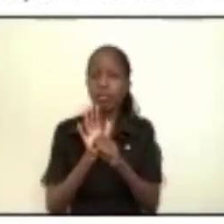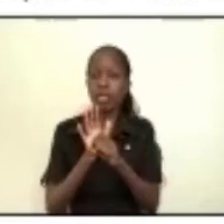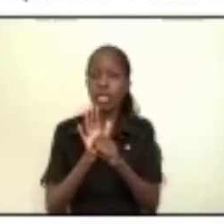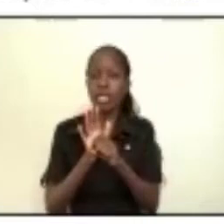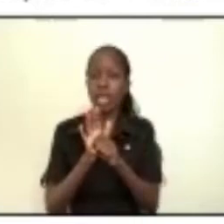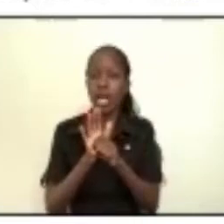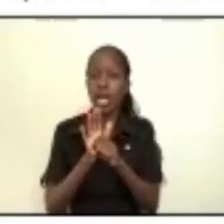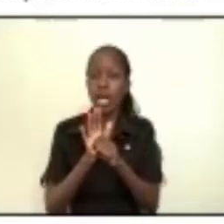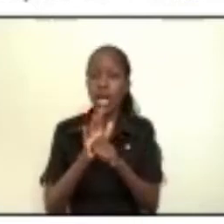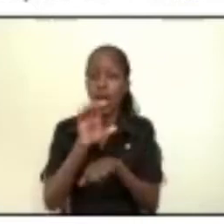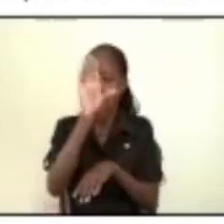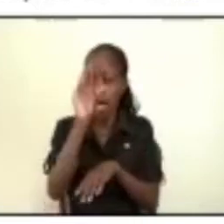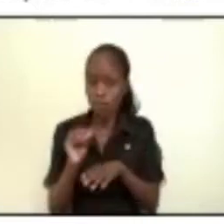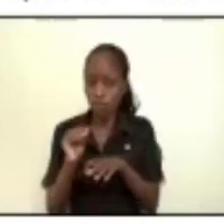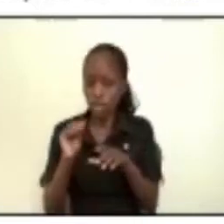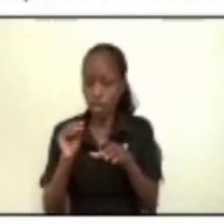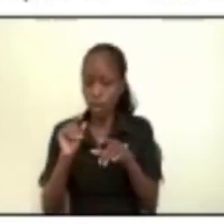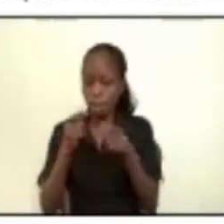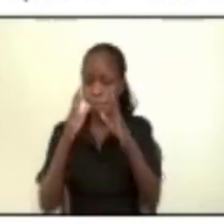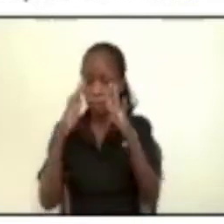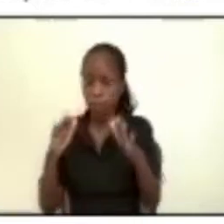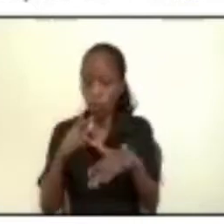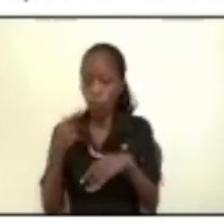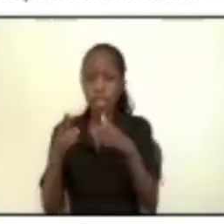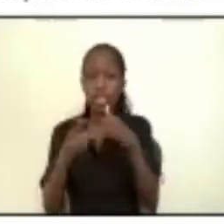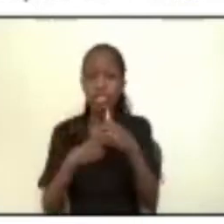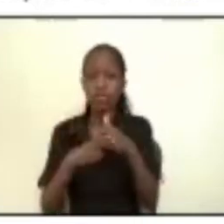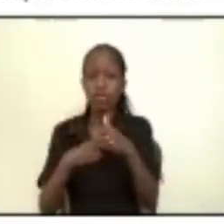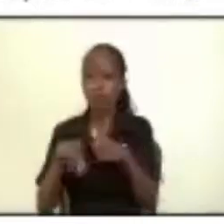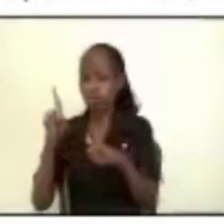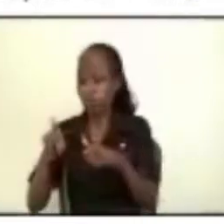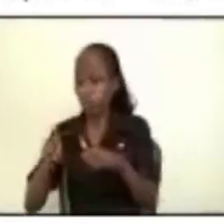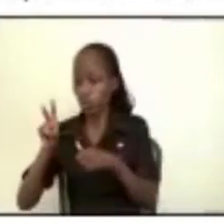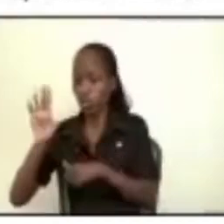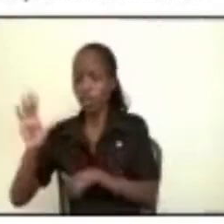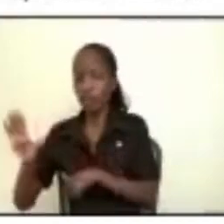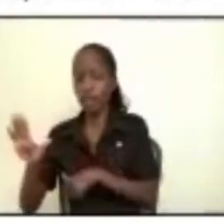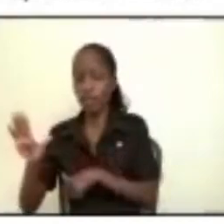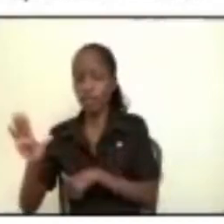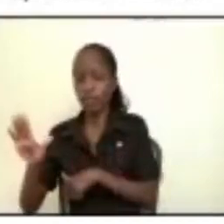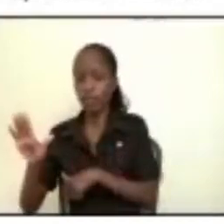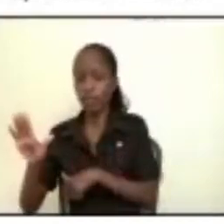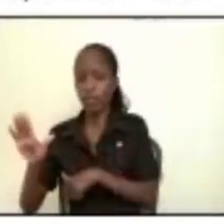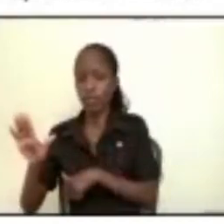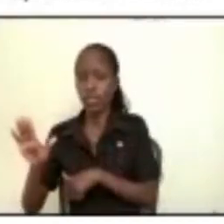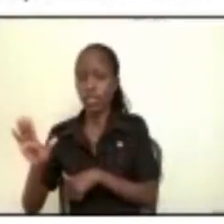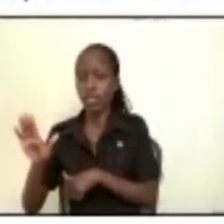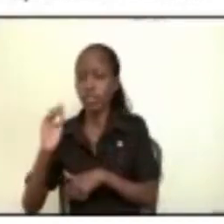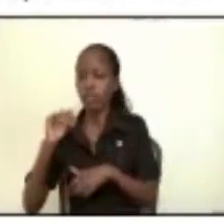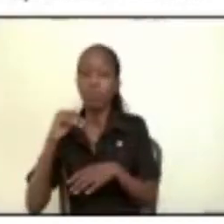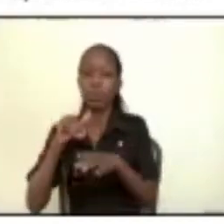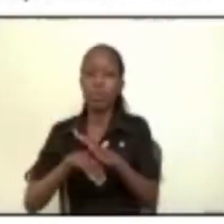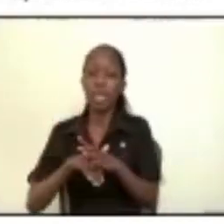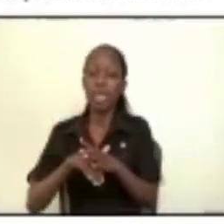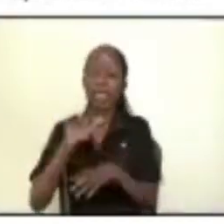outlet over the last year, only 7 out of the top 25 were based on the African